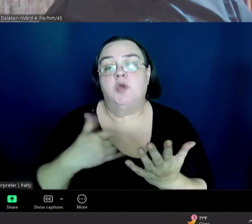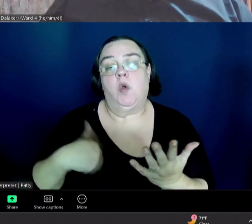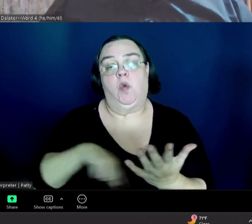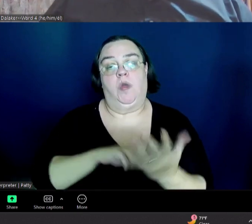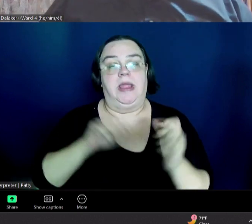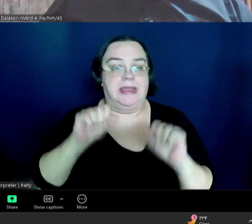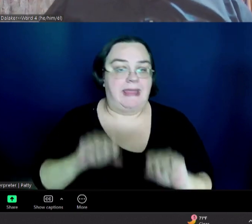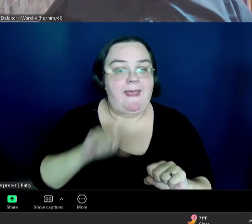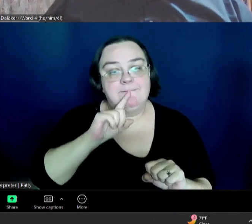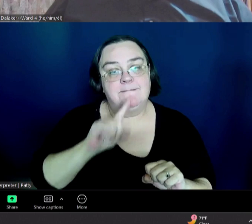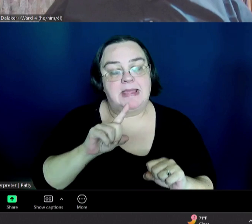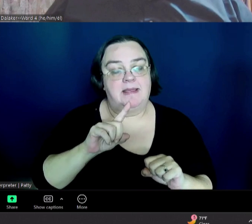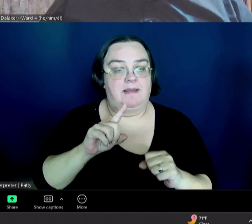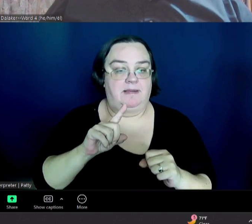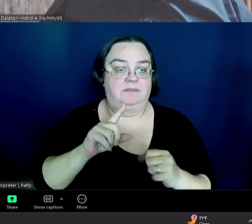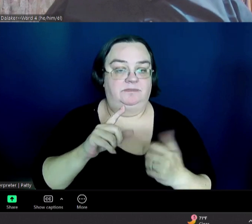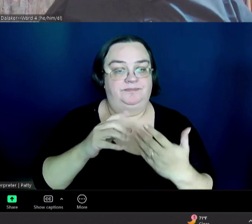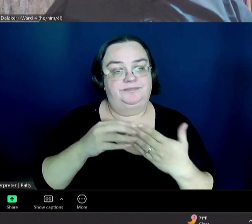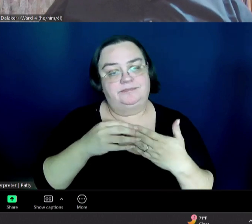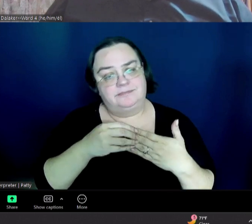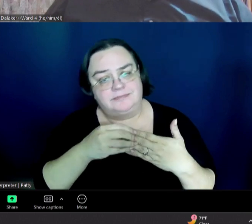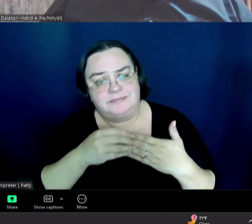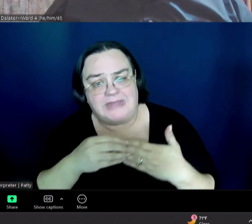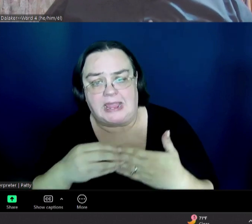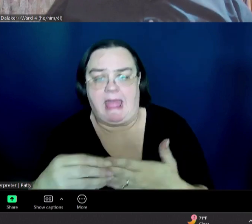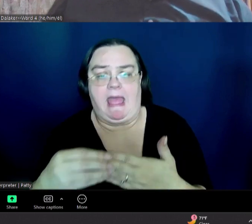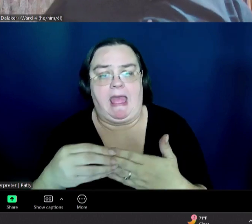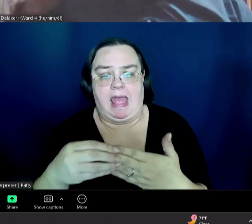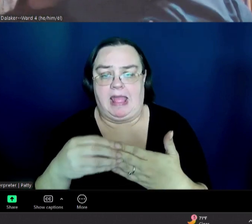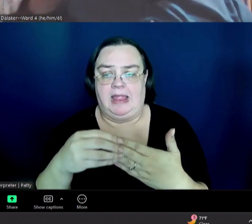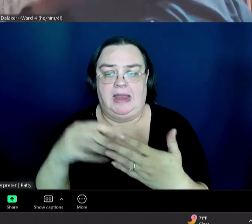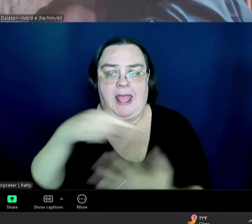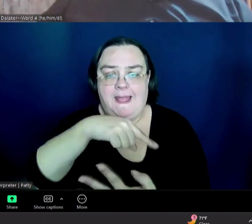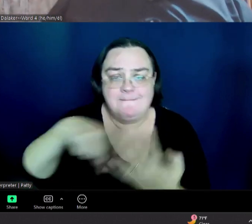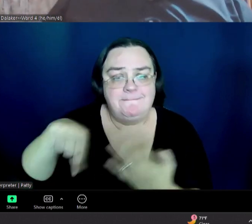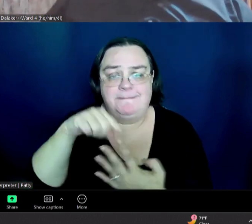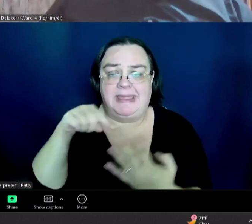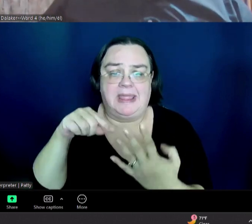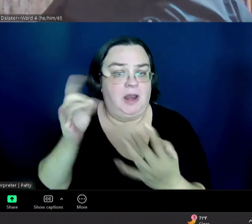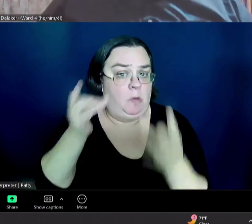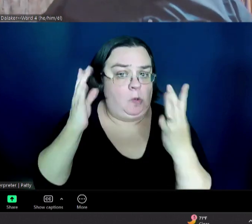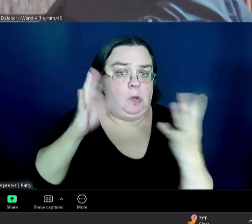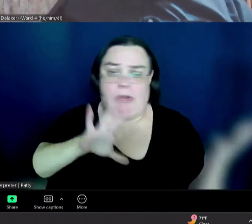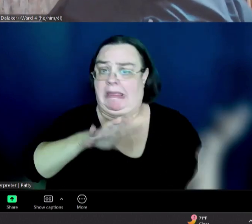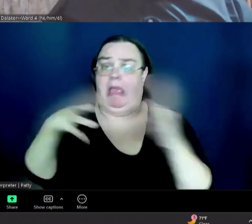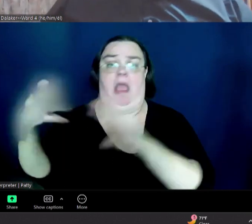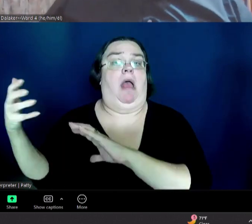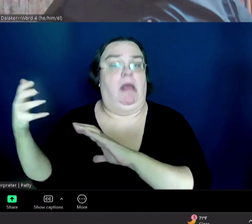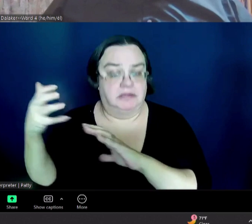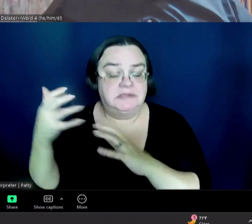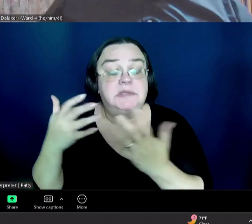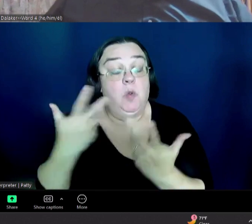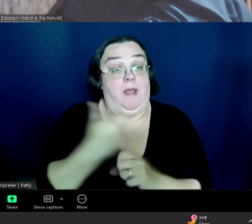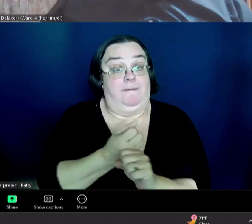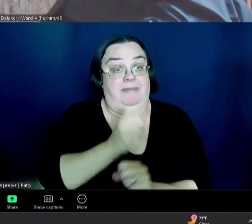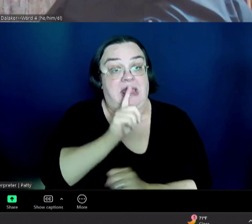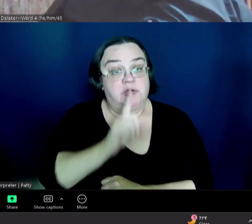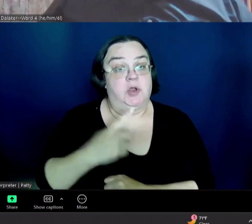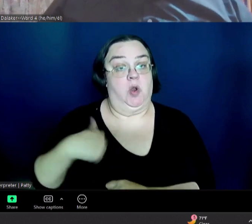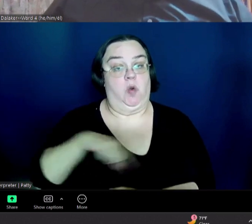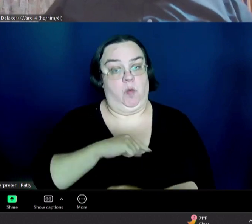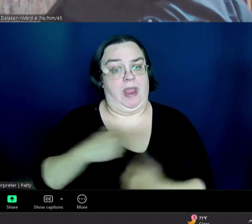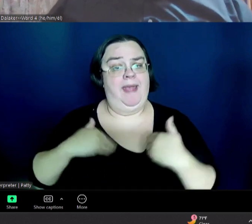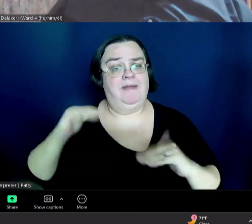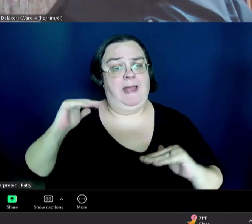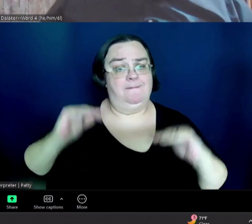guide amongst chaos and making sure that we can have a balance of